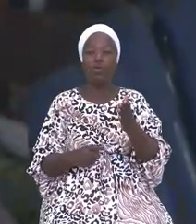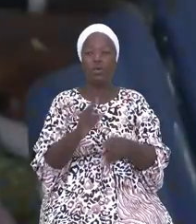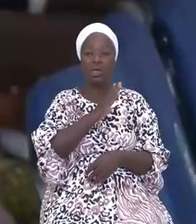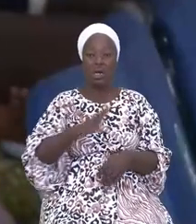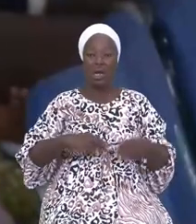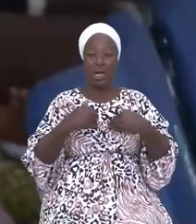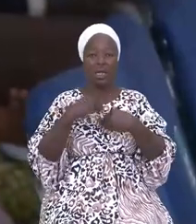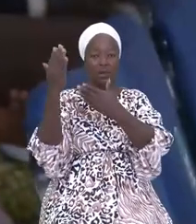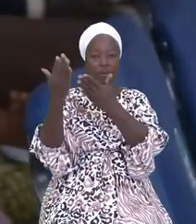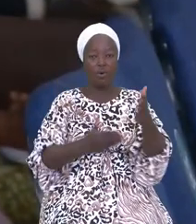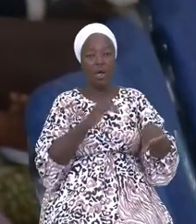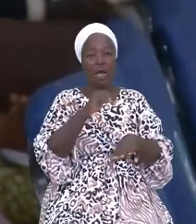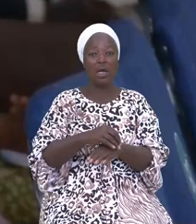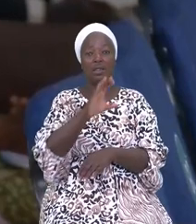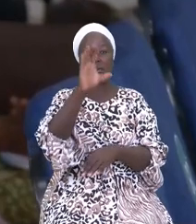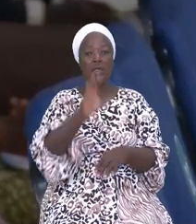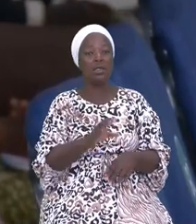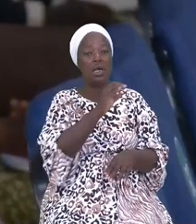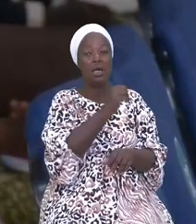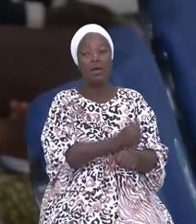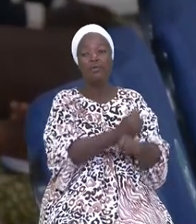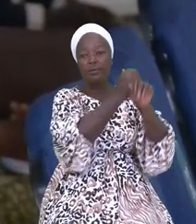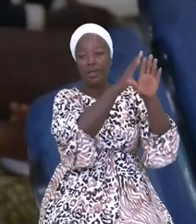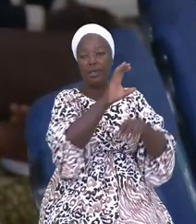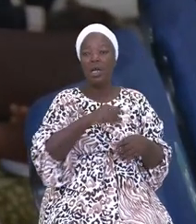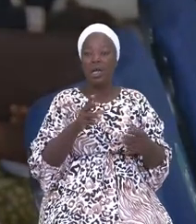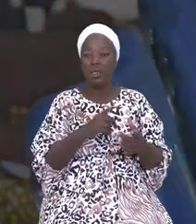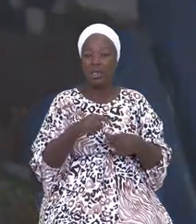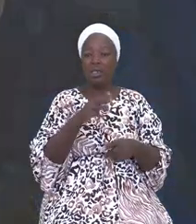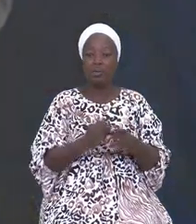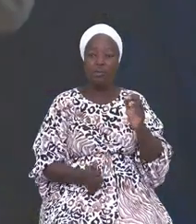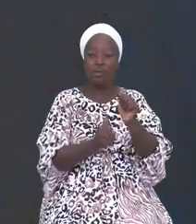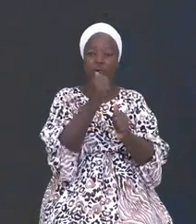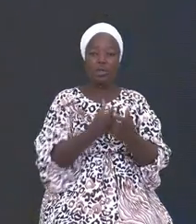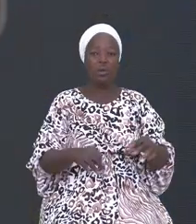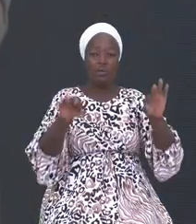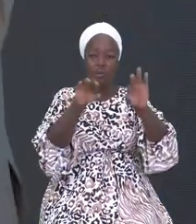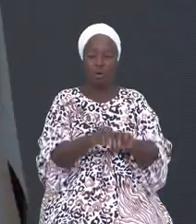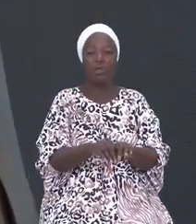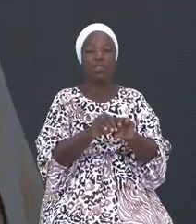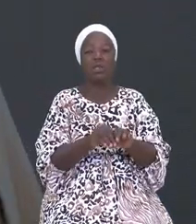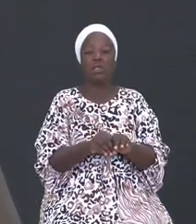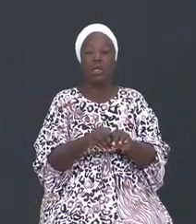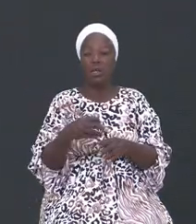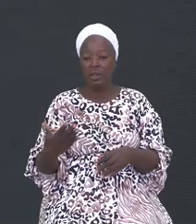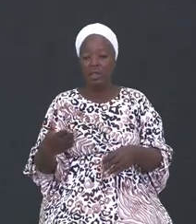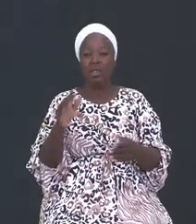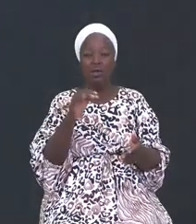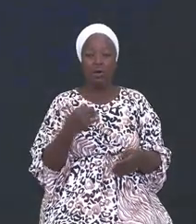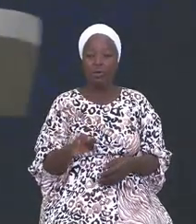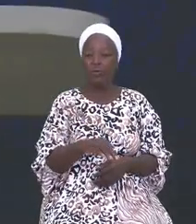at Calvary, the most important commodity, possession of any man, any